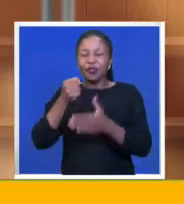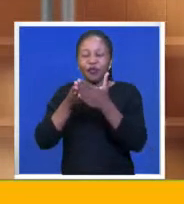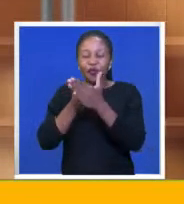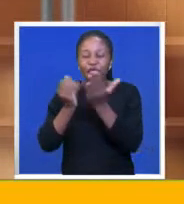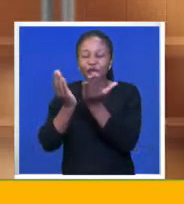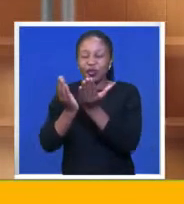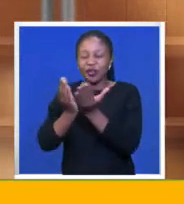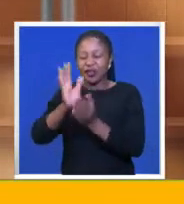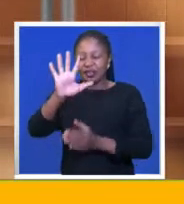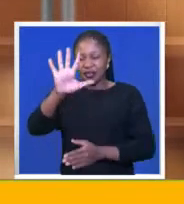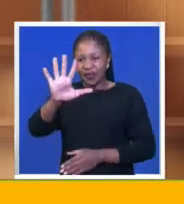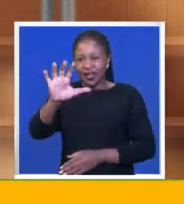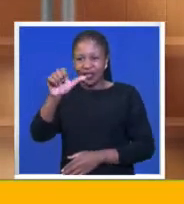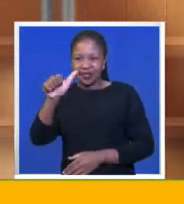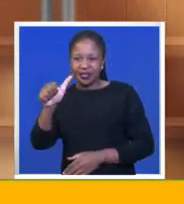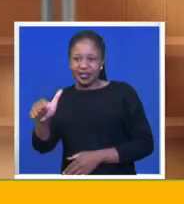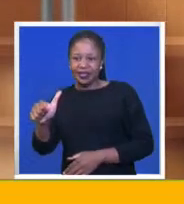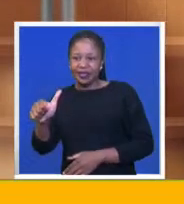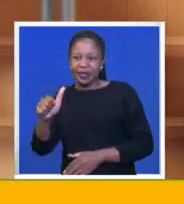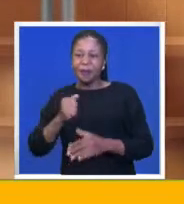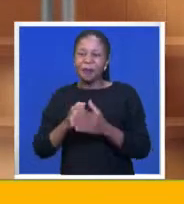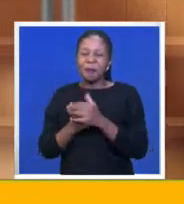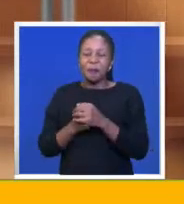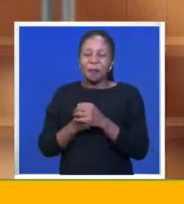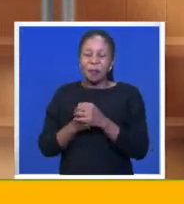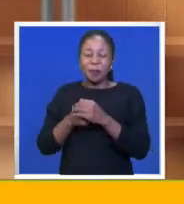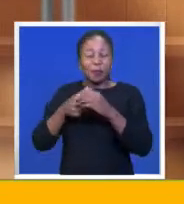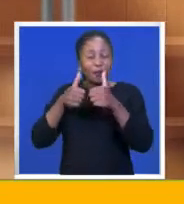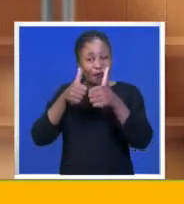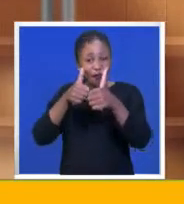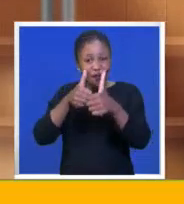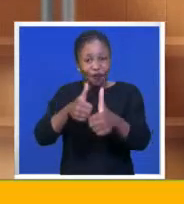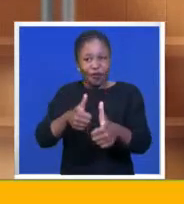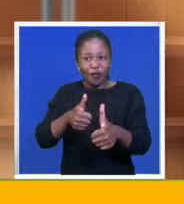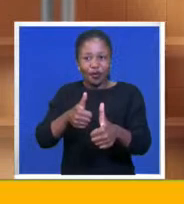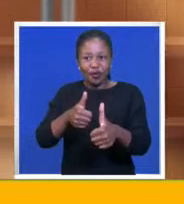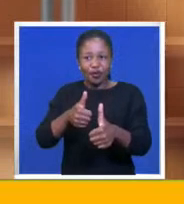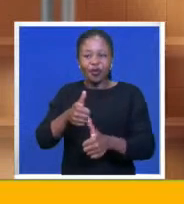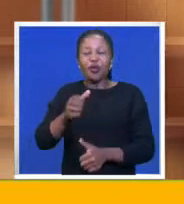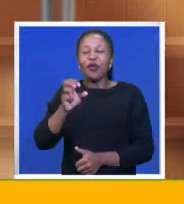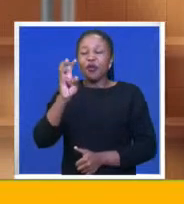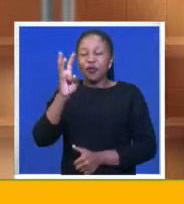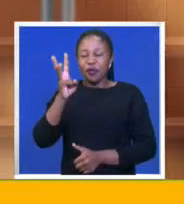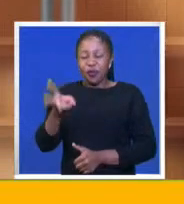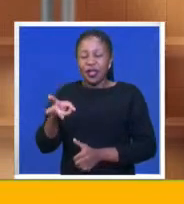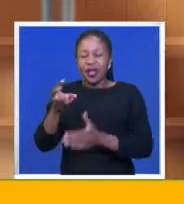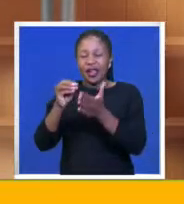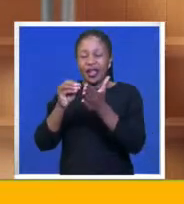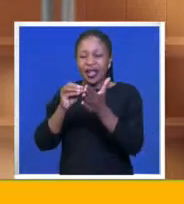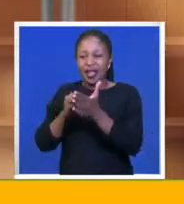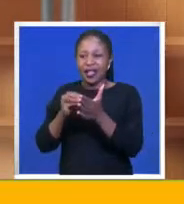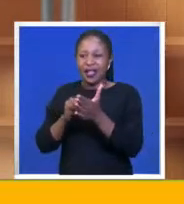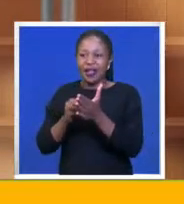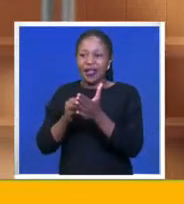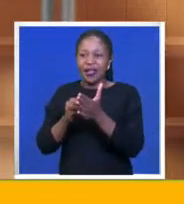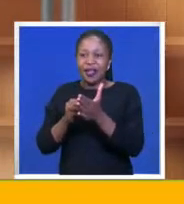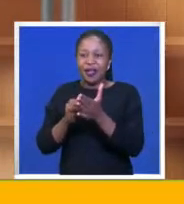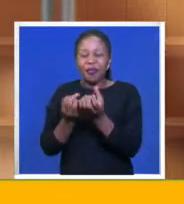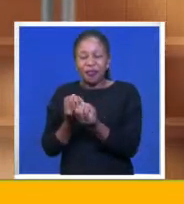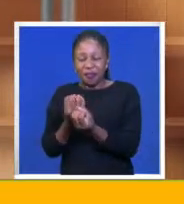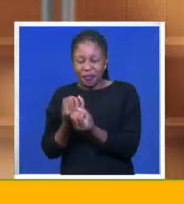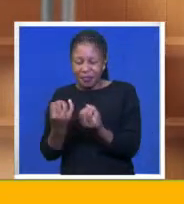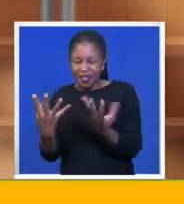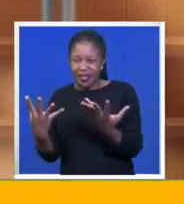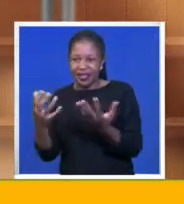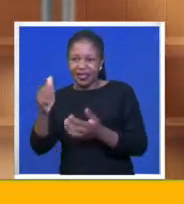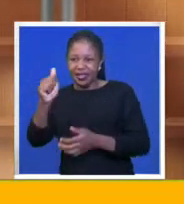grade 5s and 6s. From 3:30 p.m. until 4 p.m. is additional mathematics